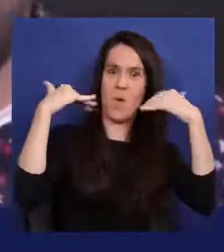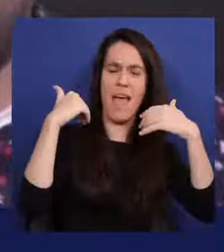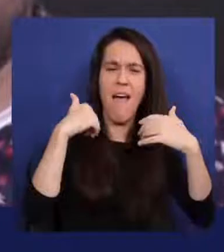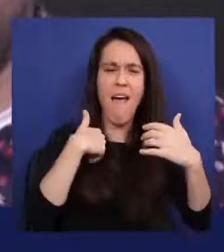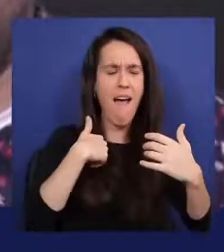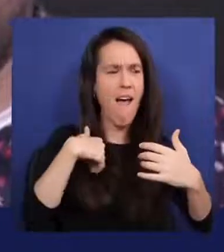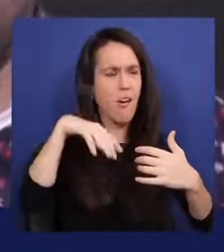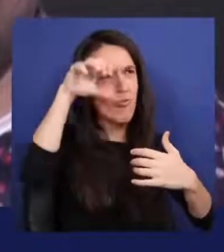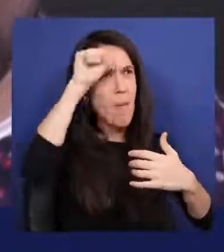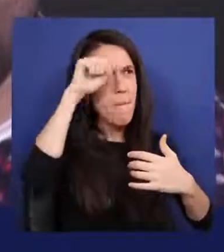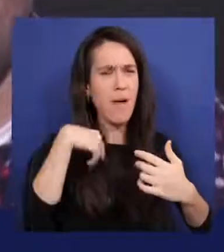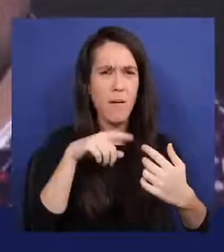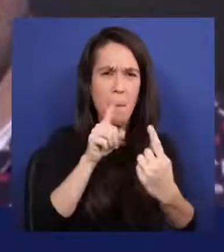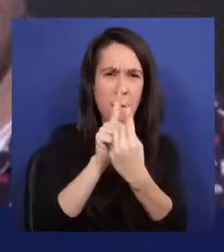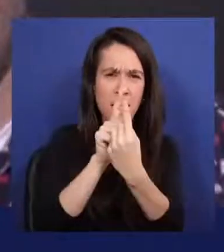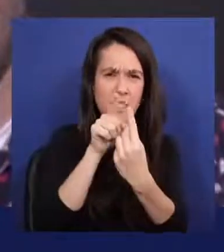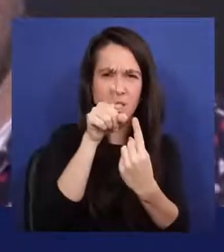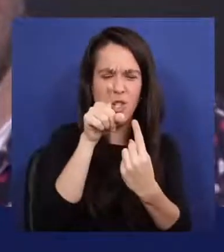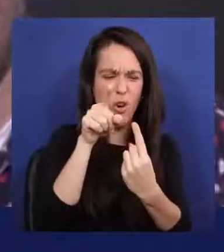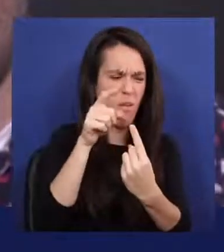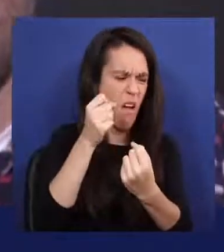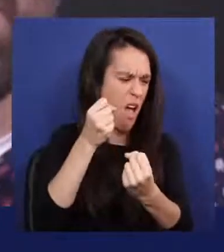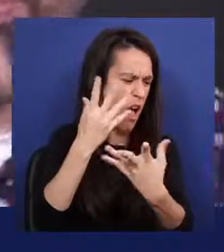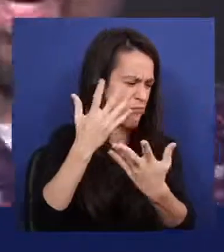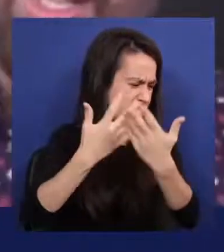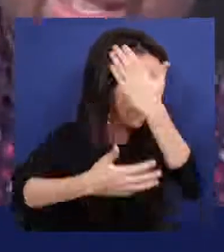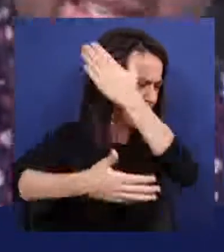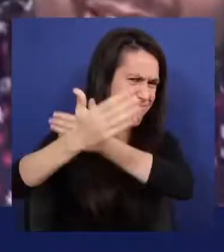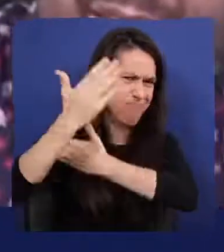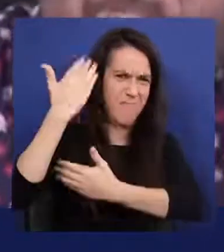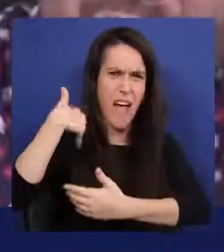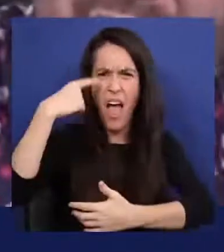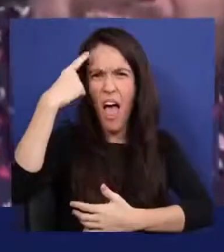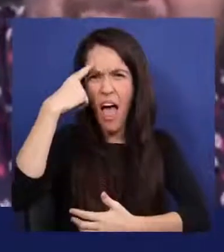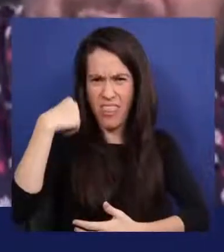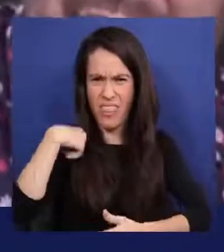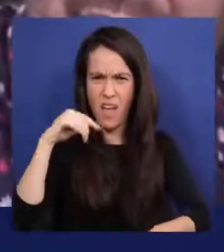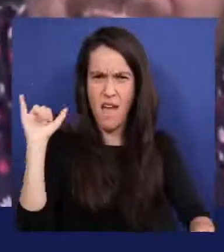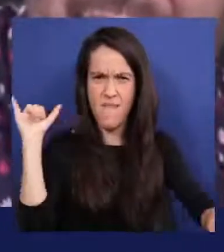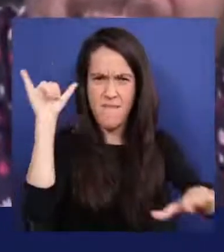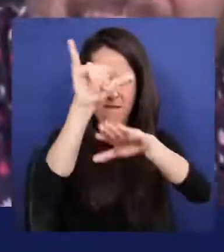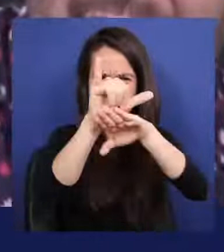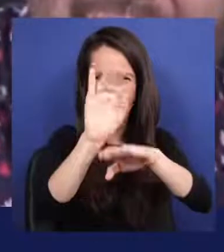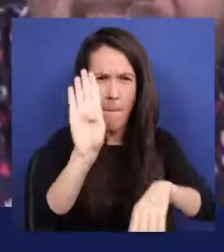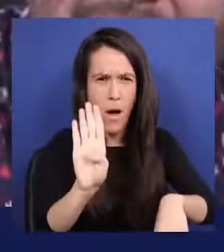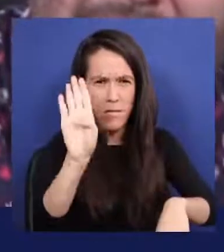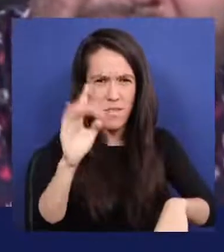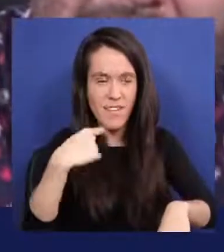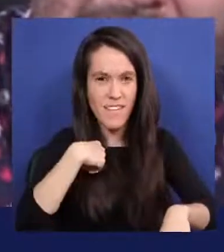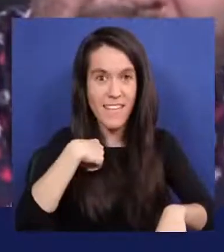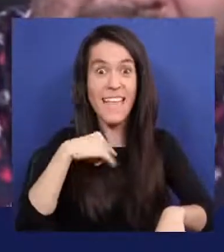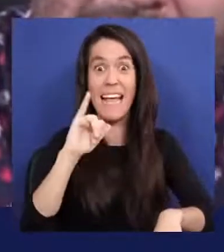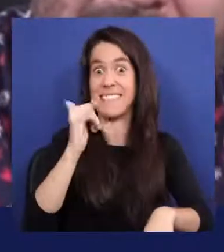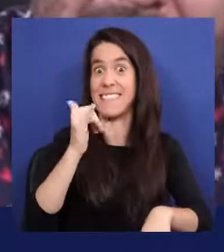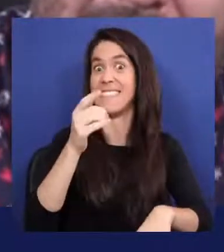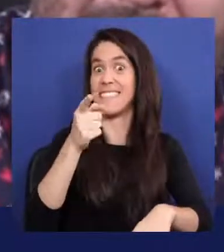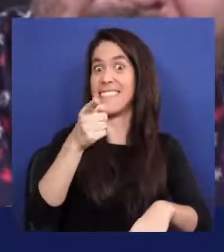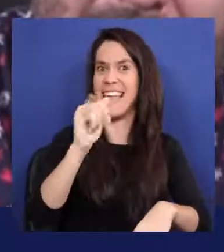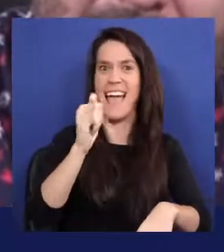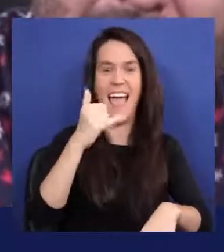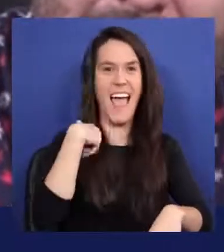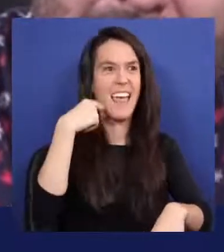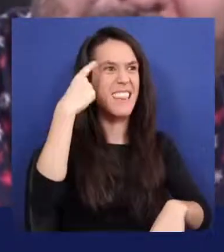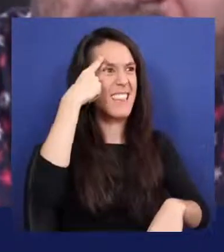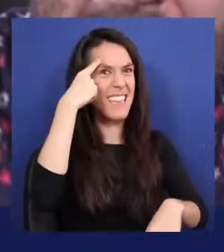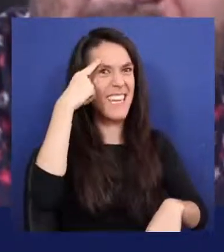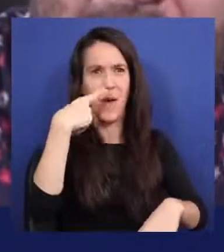but like, it was how many years ago? I think I was in Boston, wasn't it? Yeah, it was, I think, a couple of years